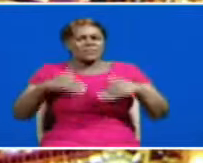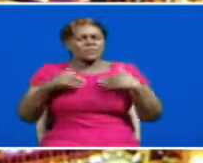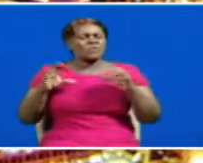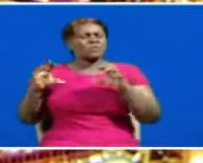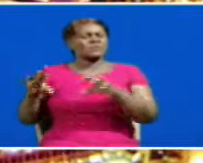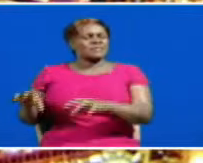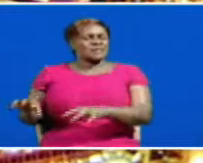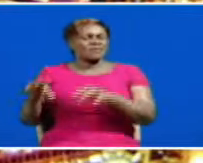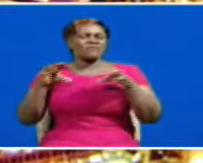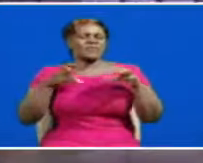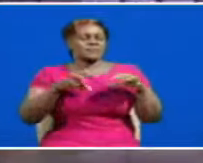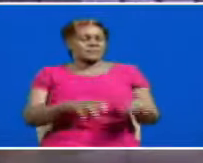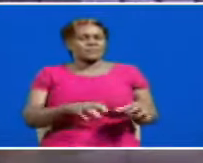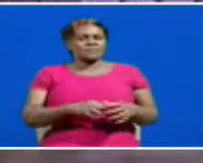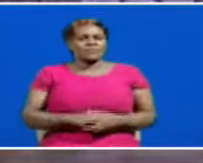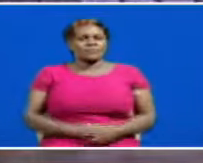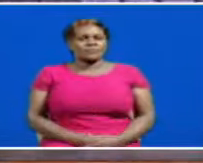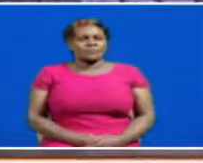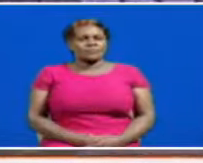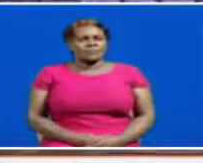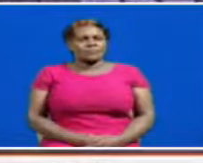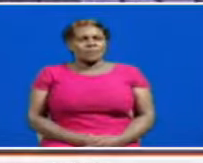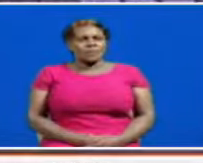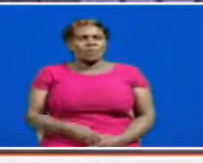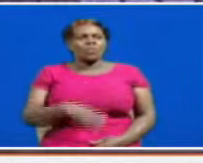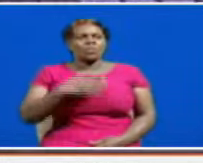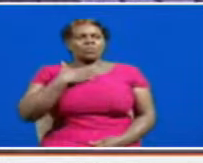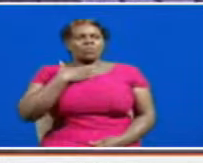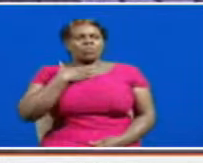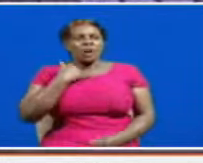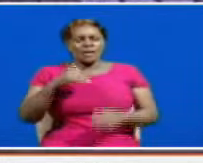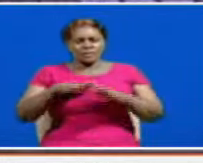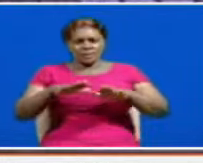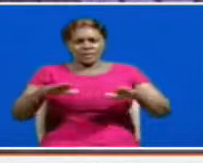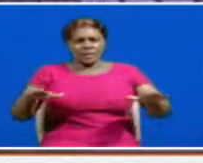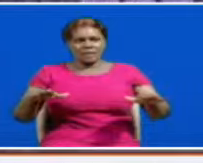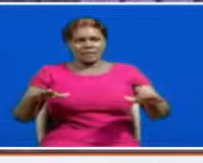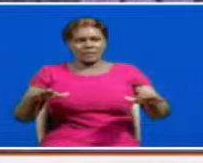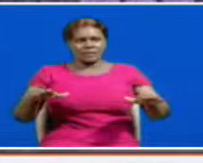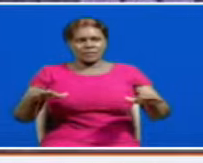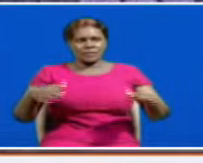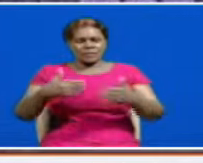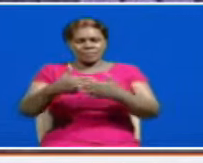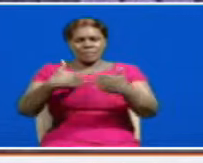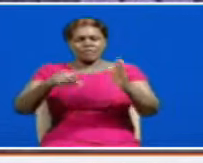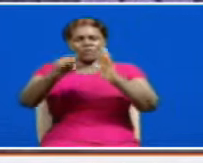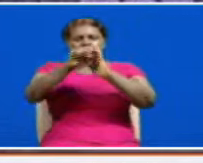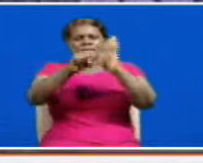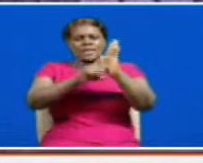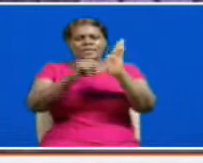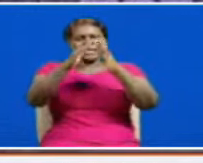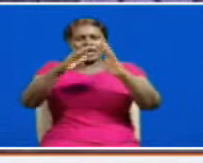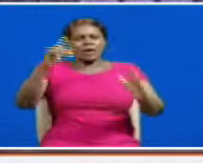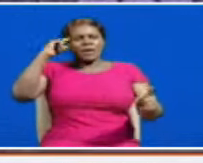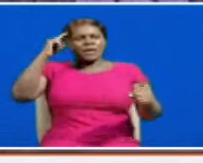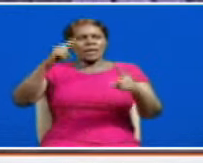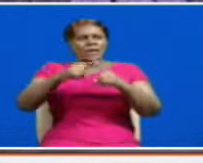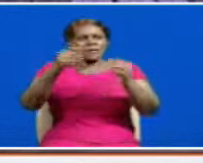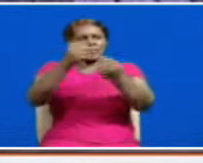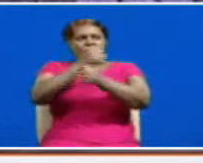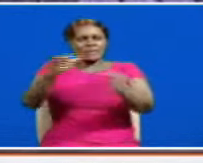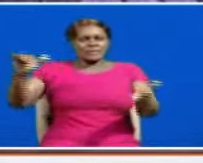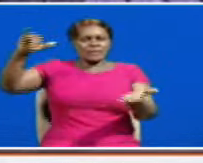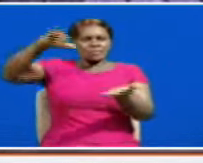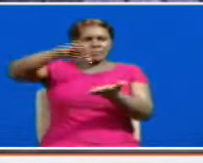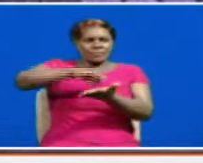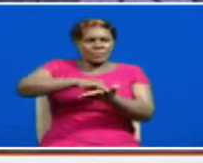zinaendelea kupitia dhiki. Wanted to have the land in front of the state house for the purposes of president